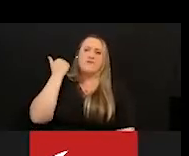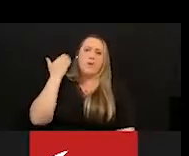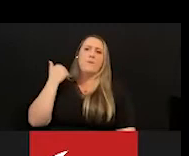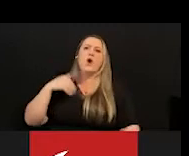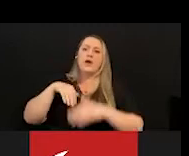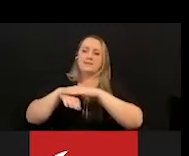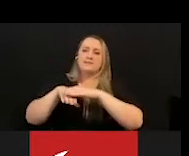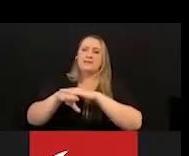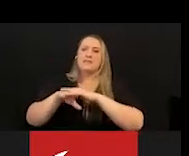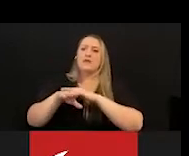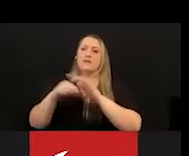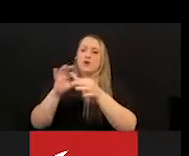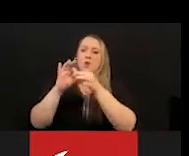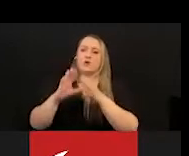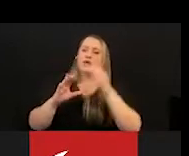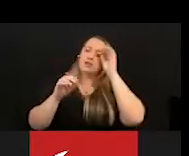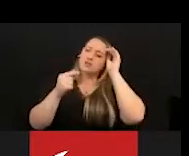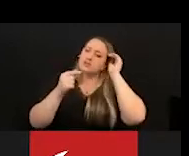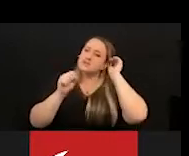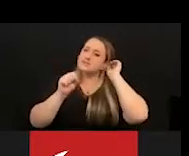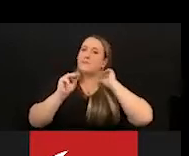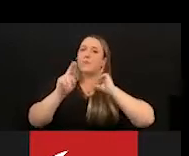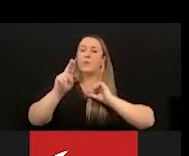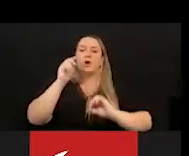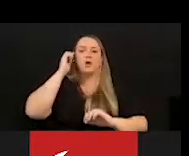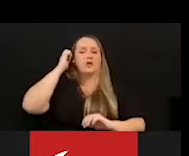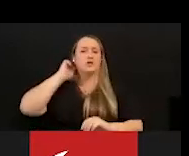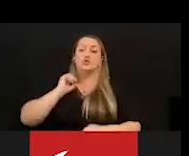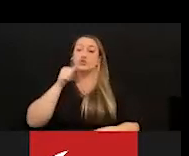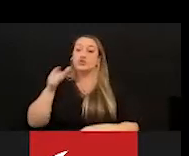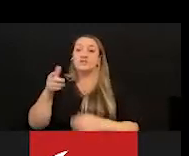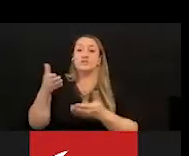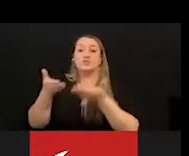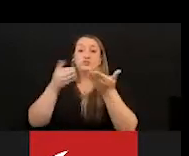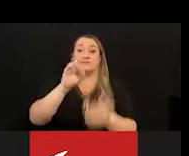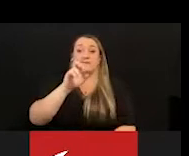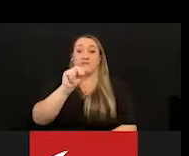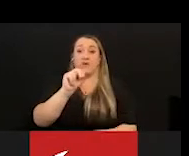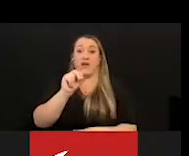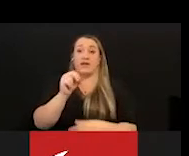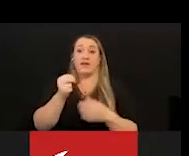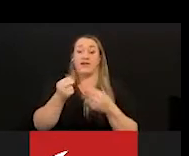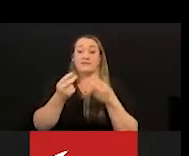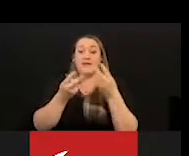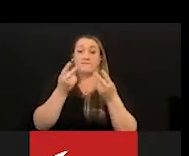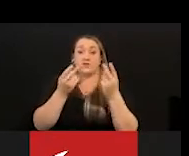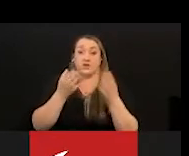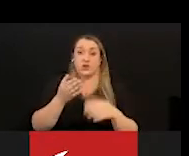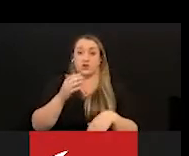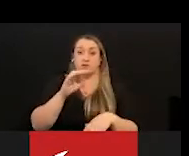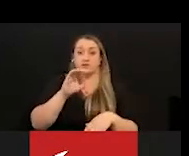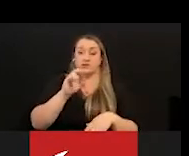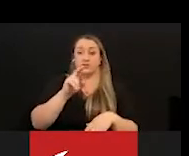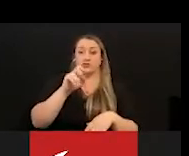and Zoo. And she suggested Fran as a guest curator to do the companion art component for